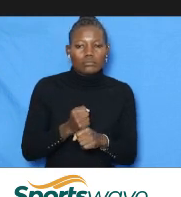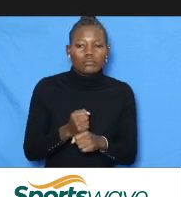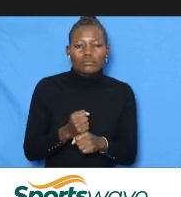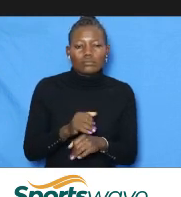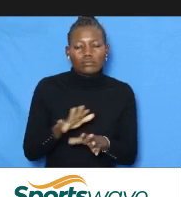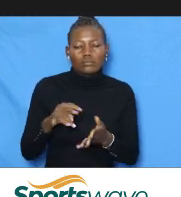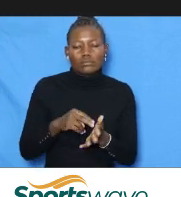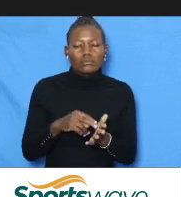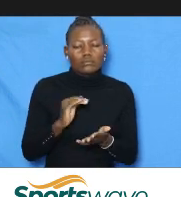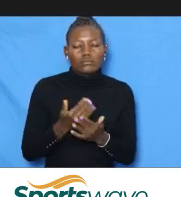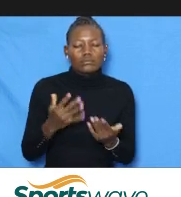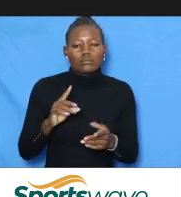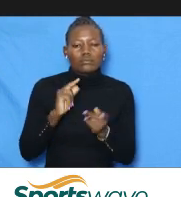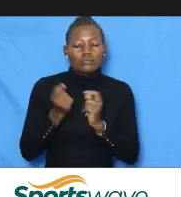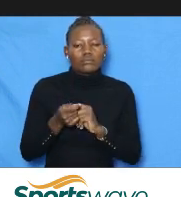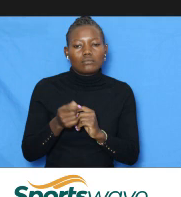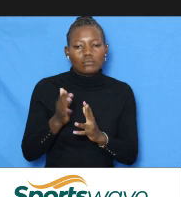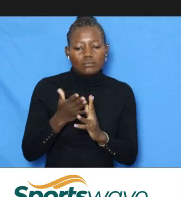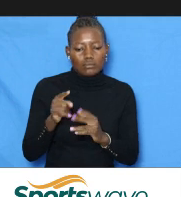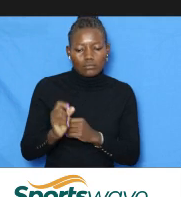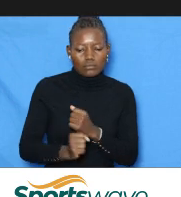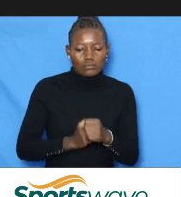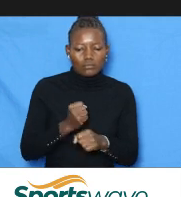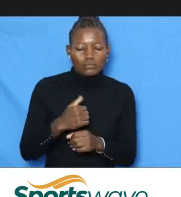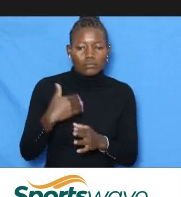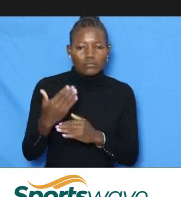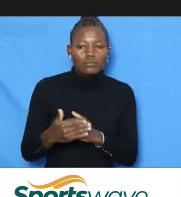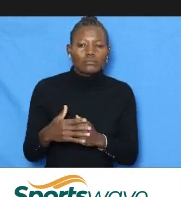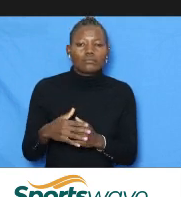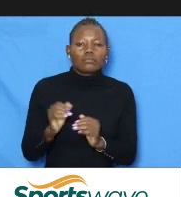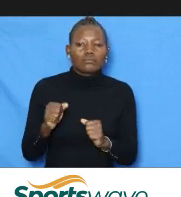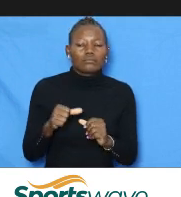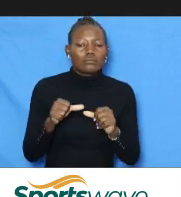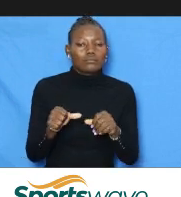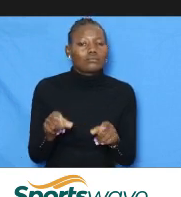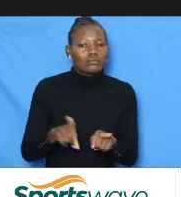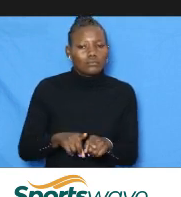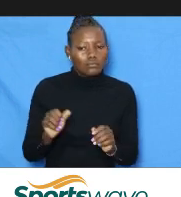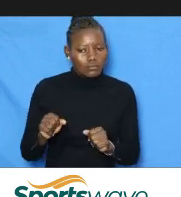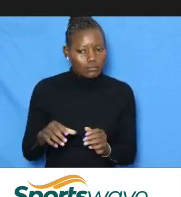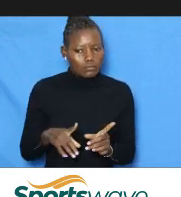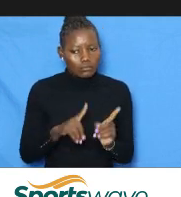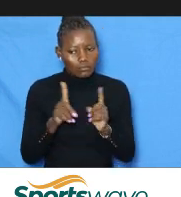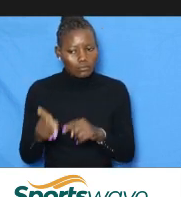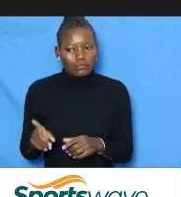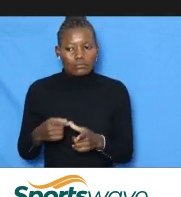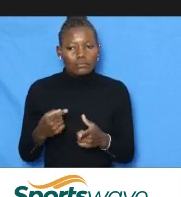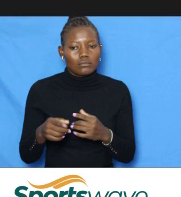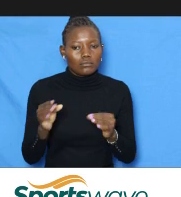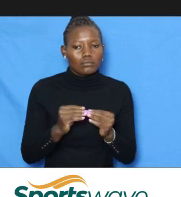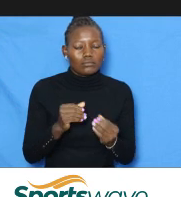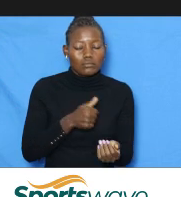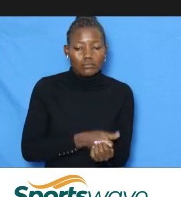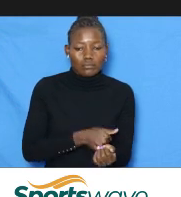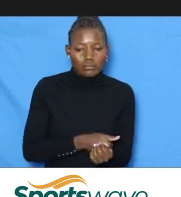changed between now and next year. So you can keep doing it. And then second is you can approach Anti-Doping Association of Kenya. They are